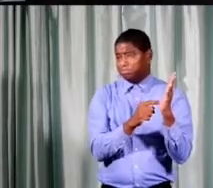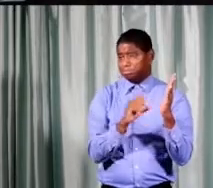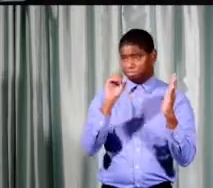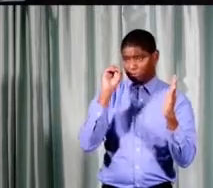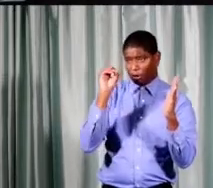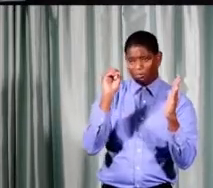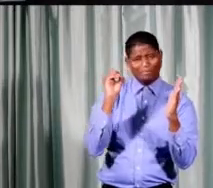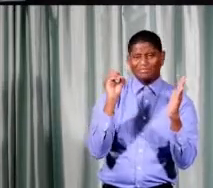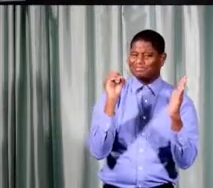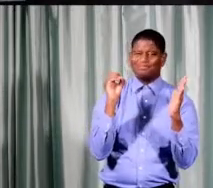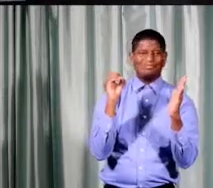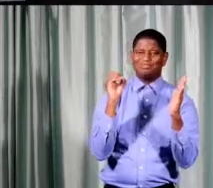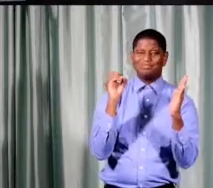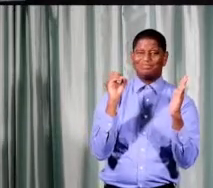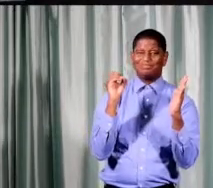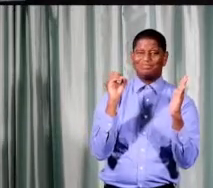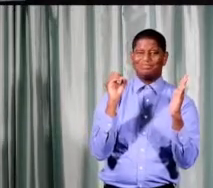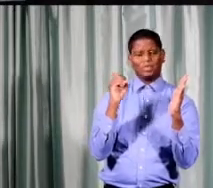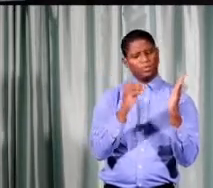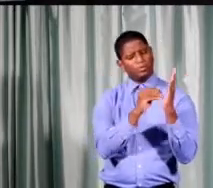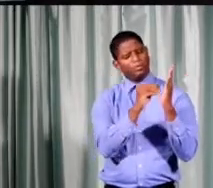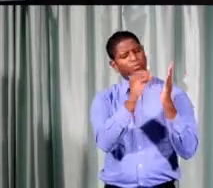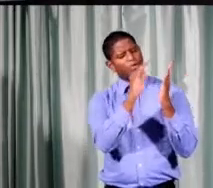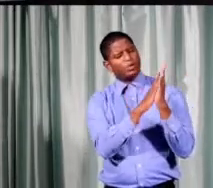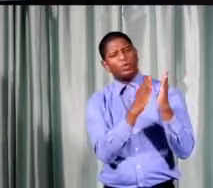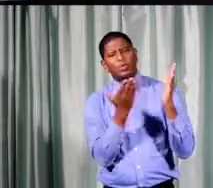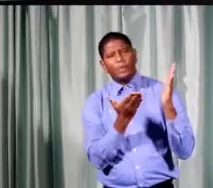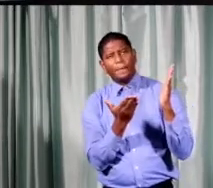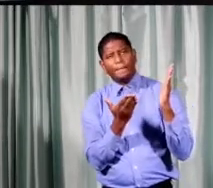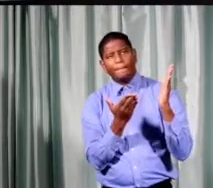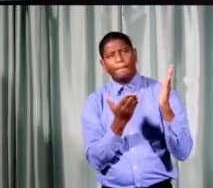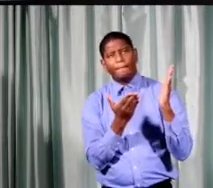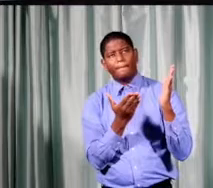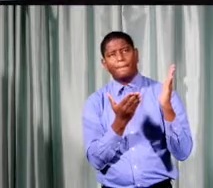What do you do? Do you put zero?